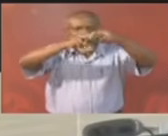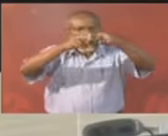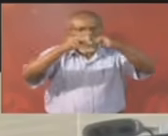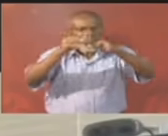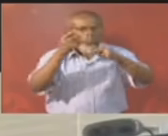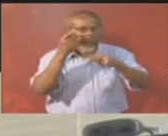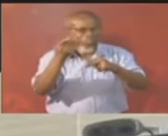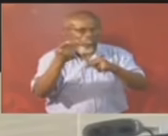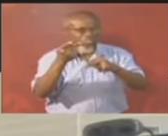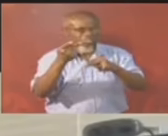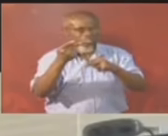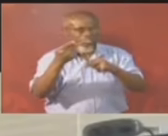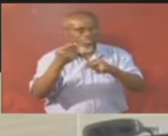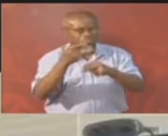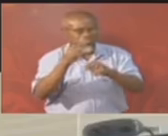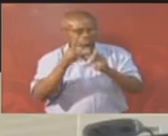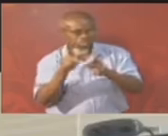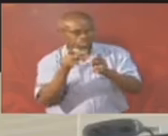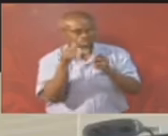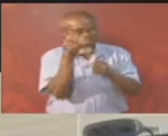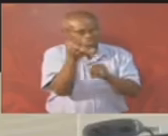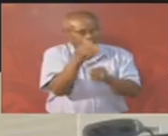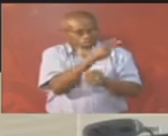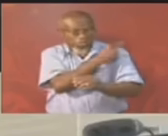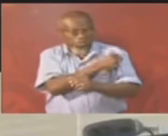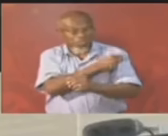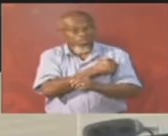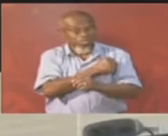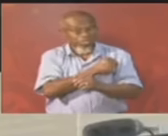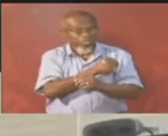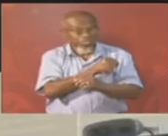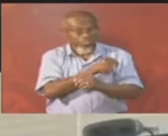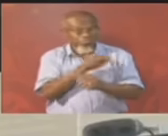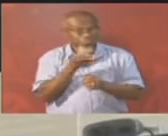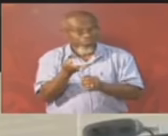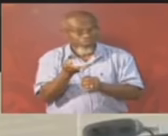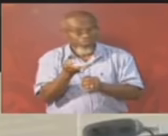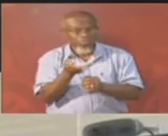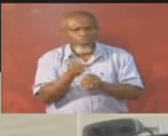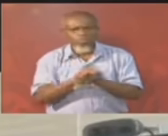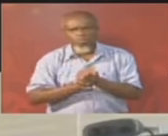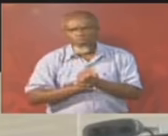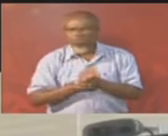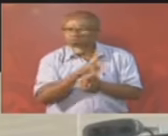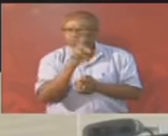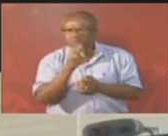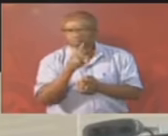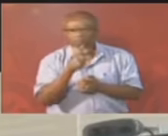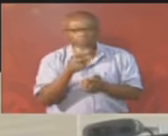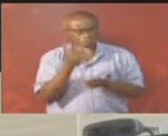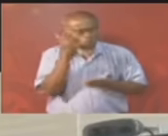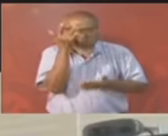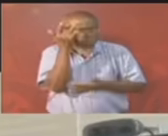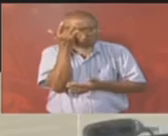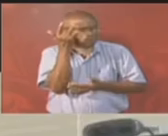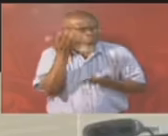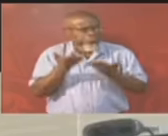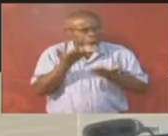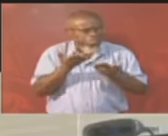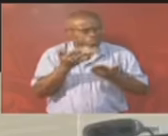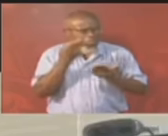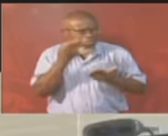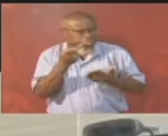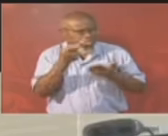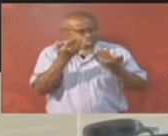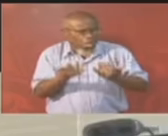say, hospital occupancy alone. My concern and question is, what could really be responsible for these